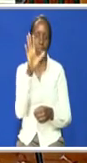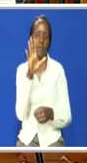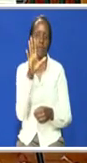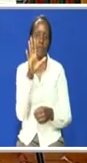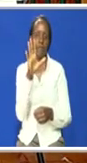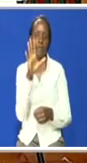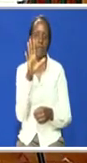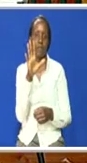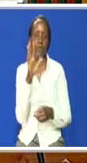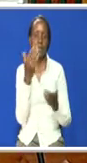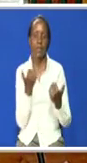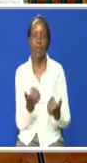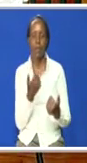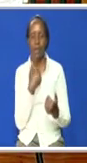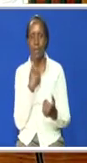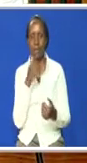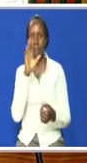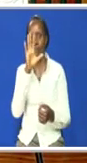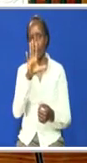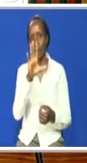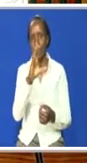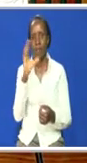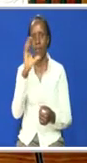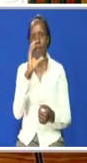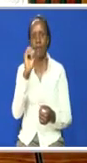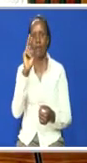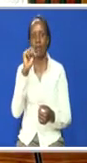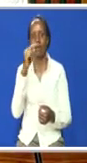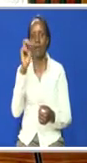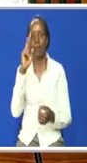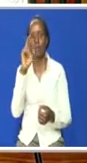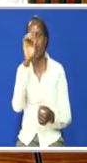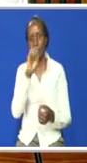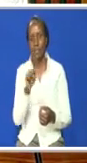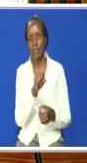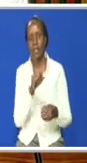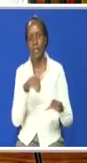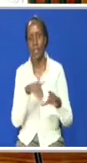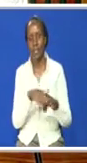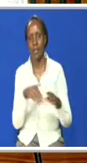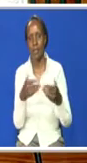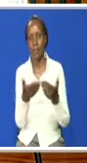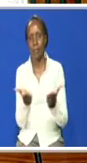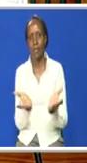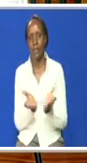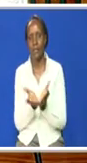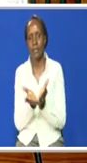1, 2, 3, 4, 5. I have 5 counters in my plate. I want you to